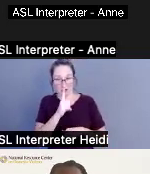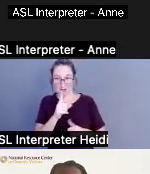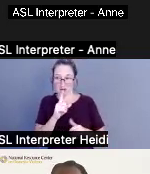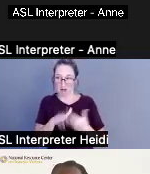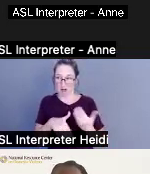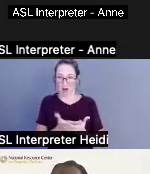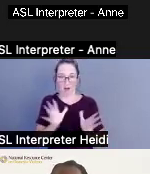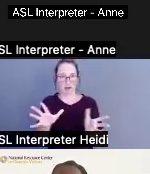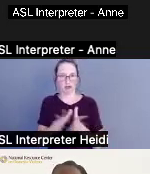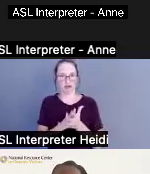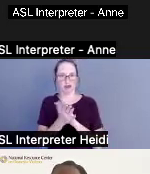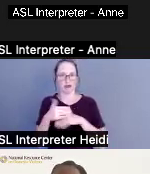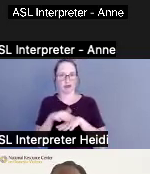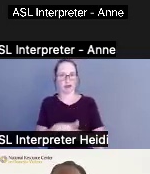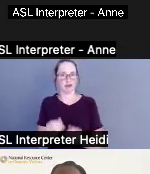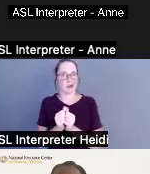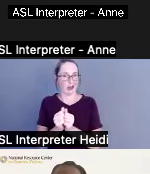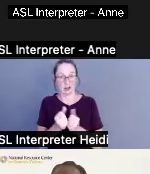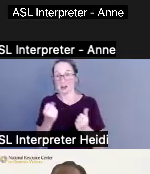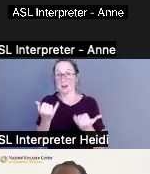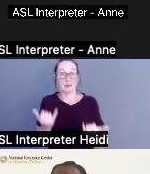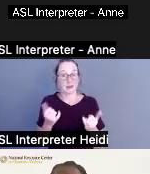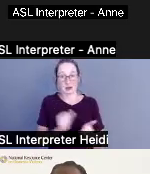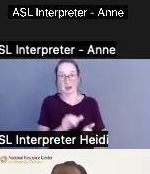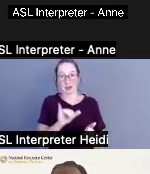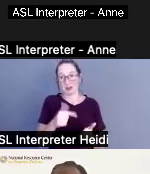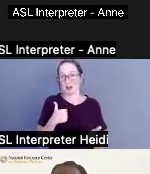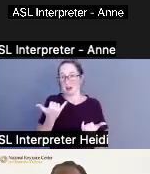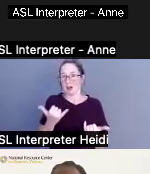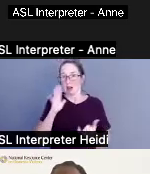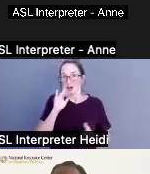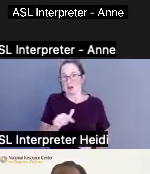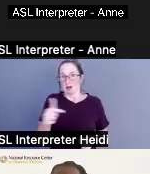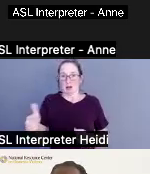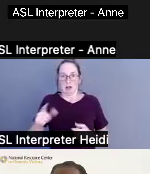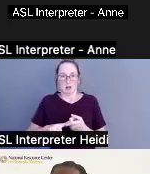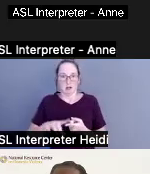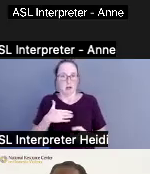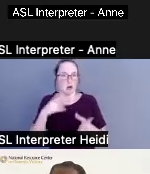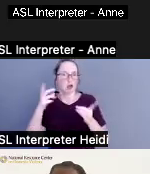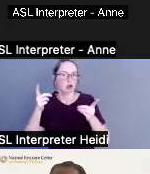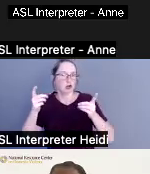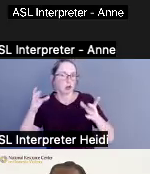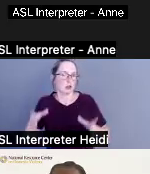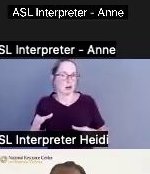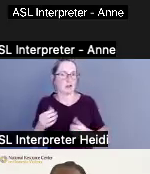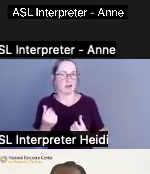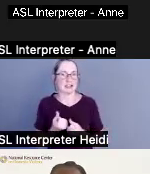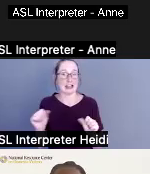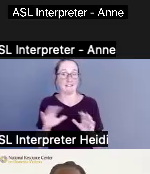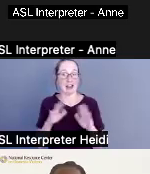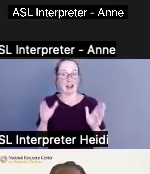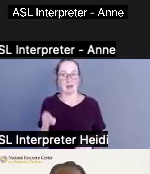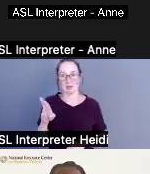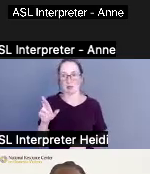together. So with that, I will hand it over to our Director of Safe Housing,